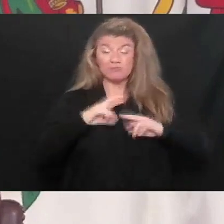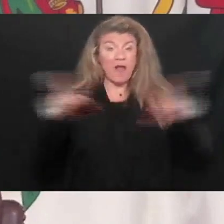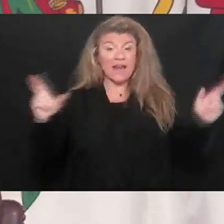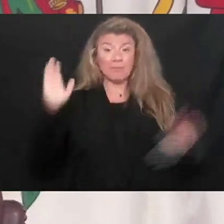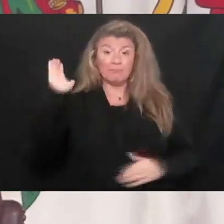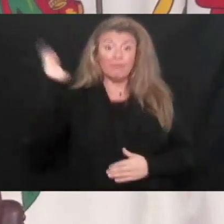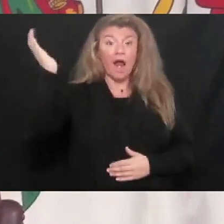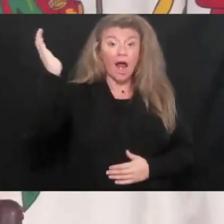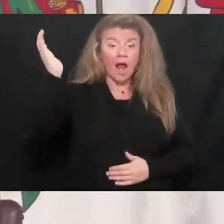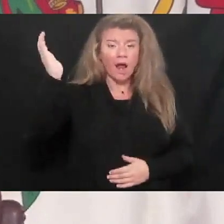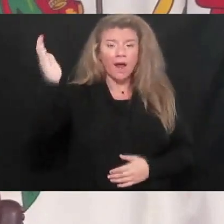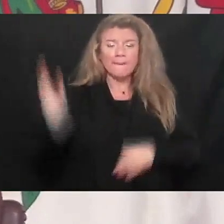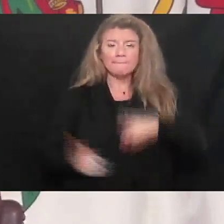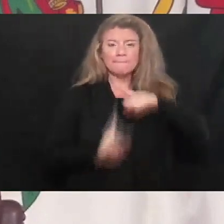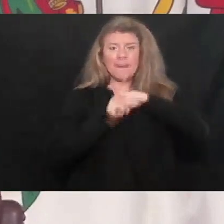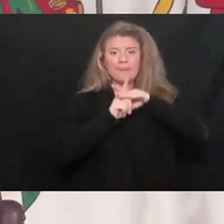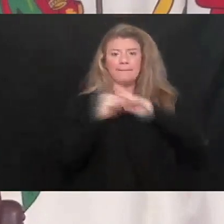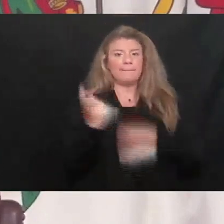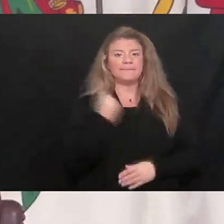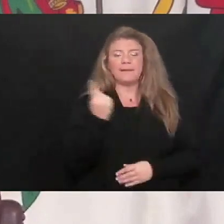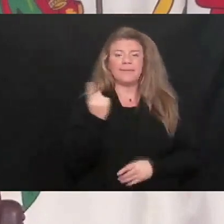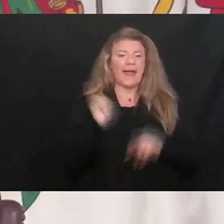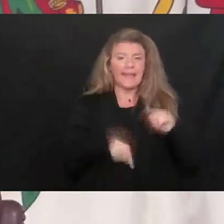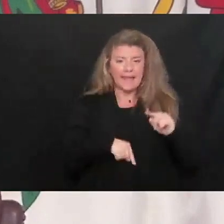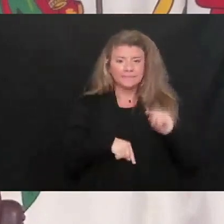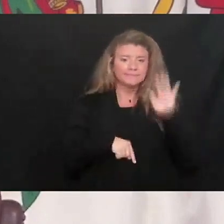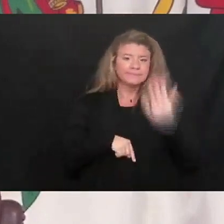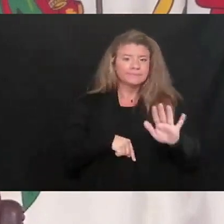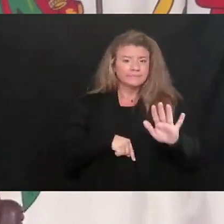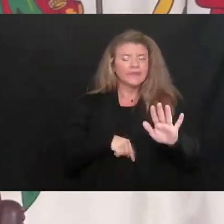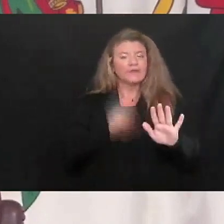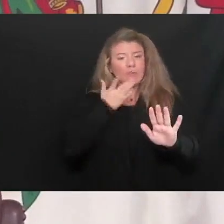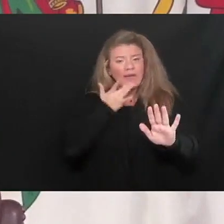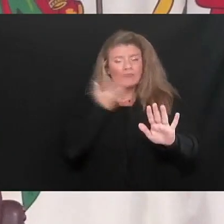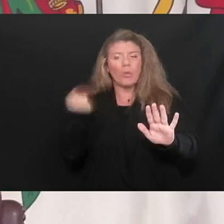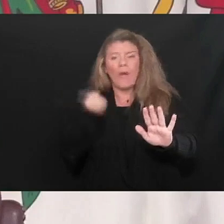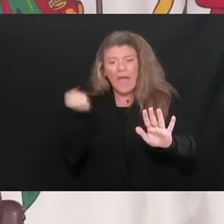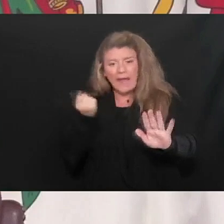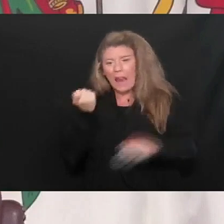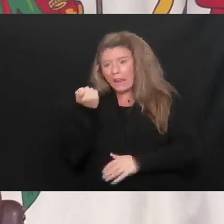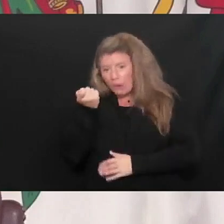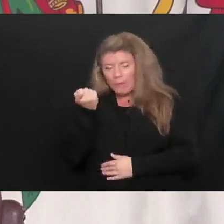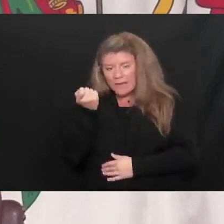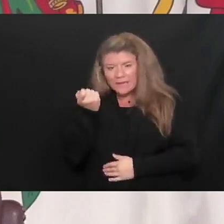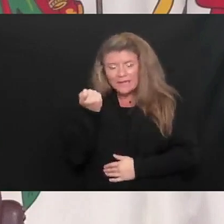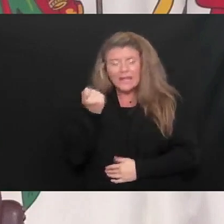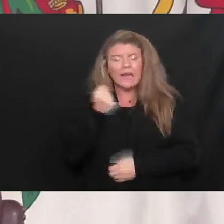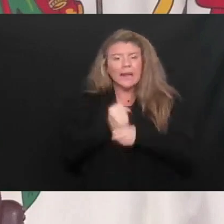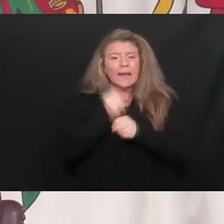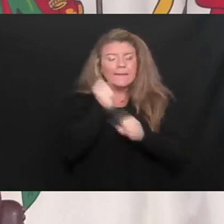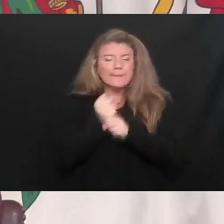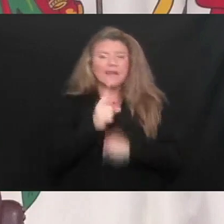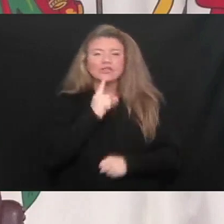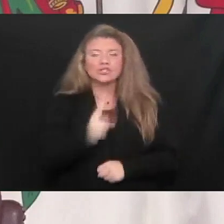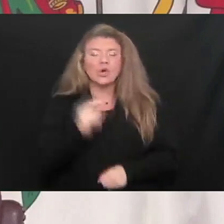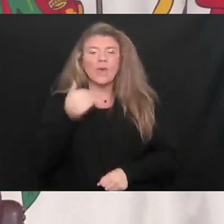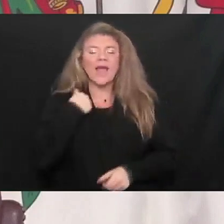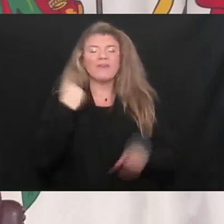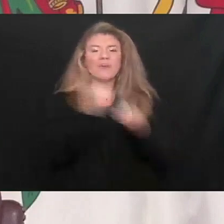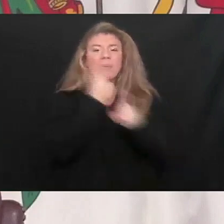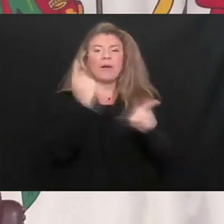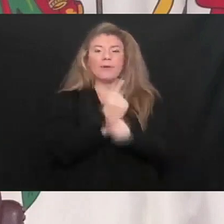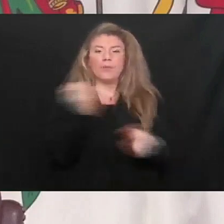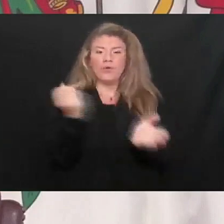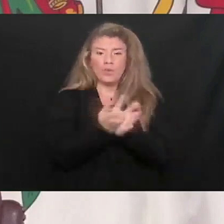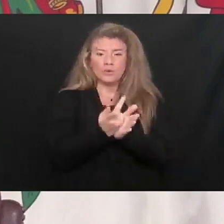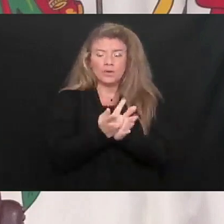now there's something else that's come up, and so we still got to pull back the reins just a little bit and make sure that we have the proper